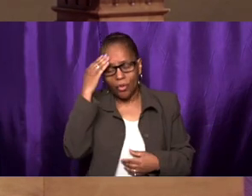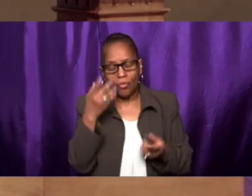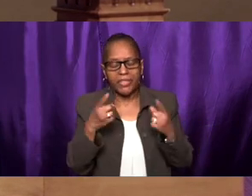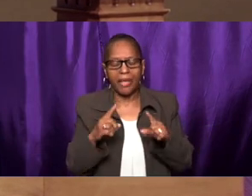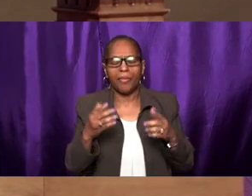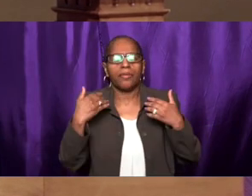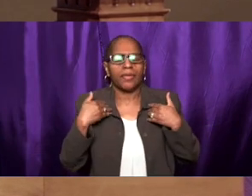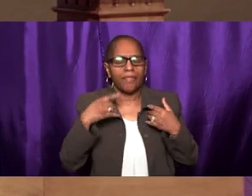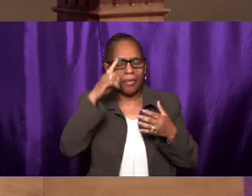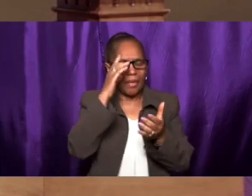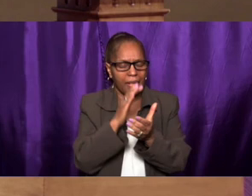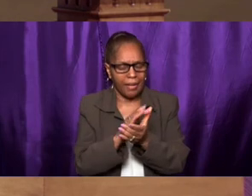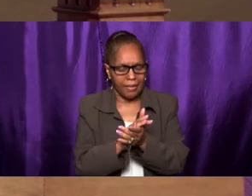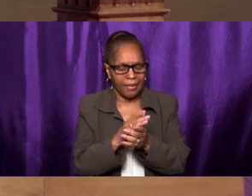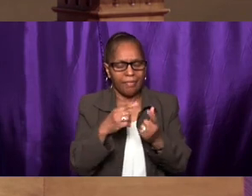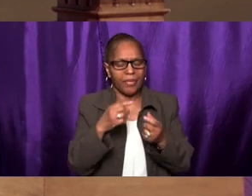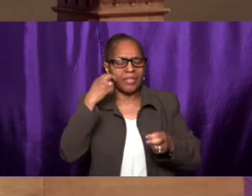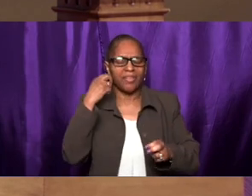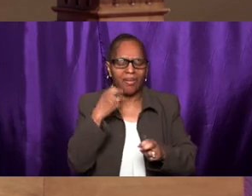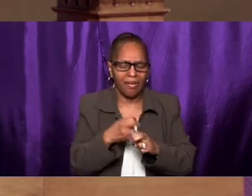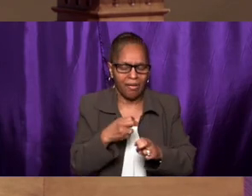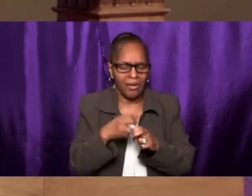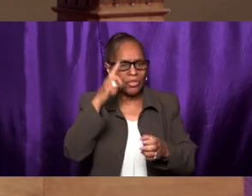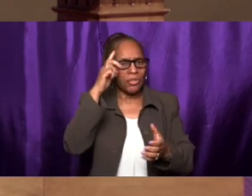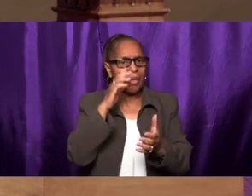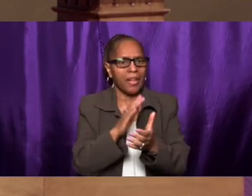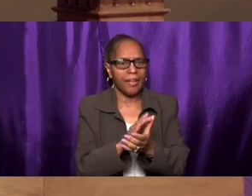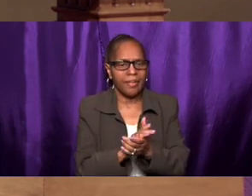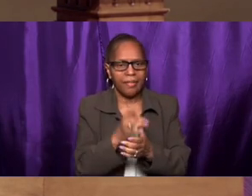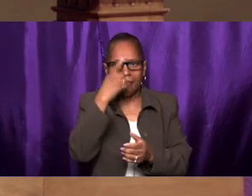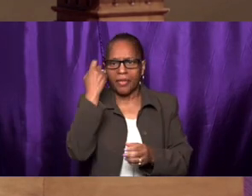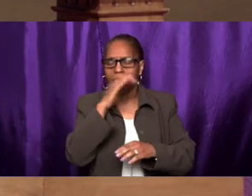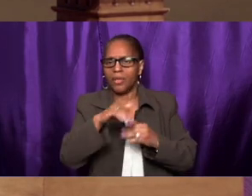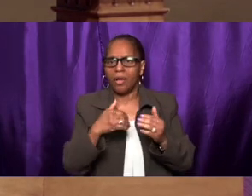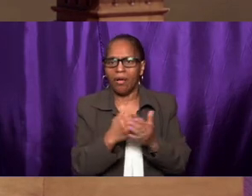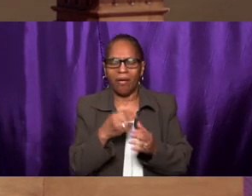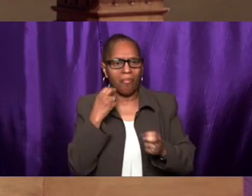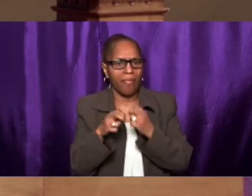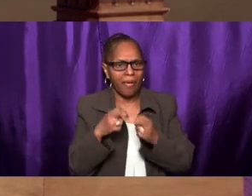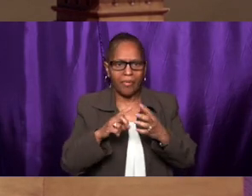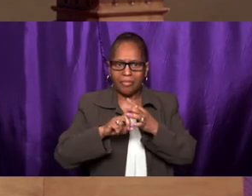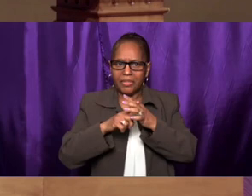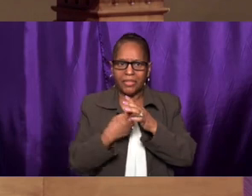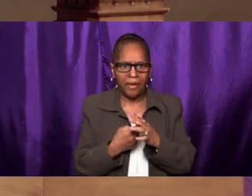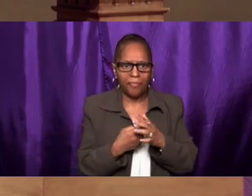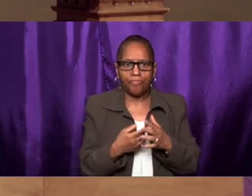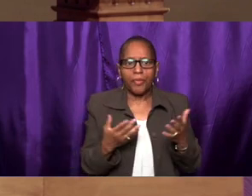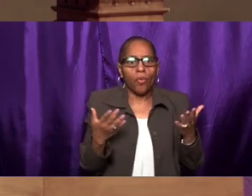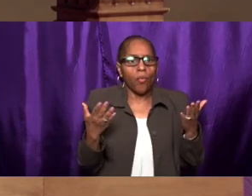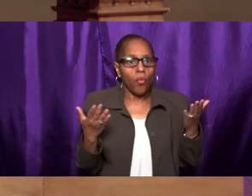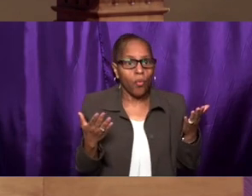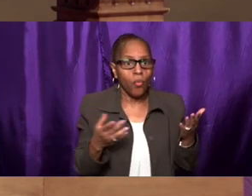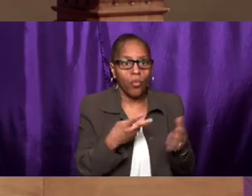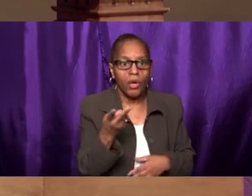gotta believe when it's hard to believe, because when all hell breaks loose, what you